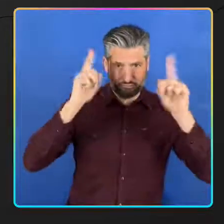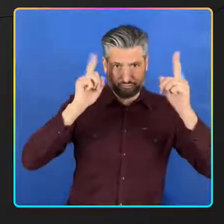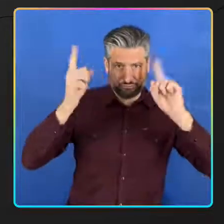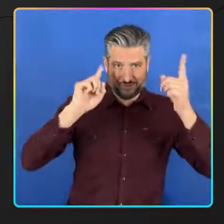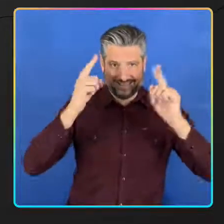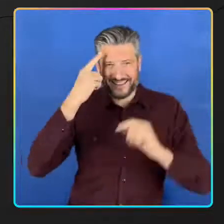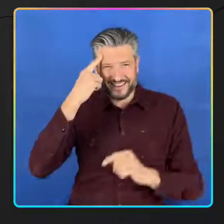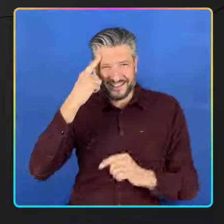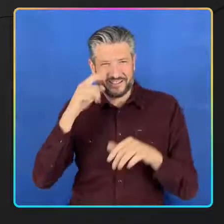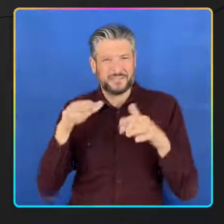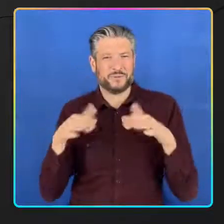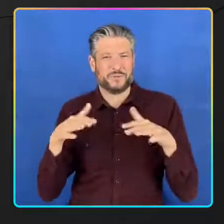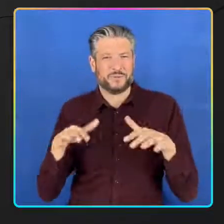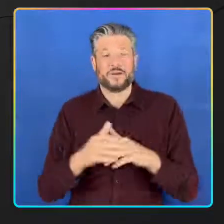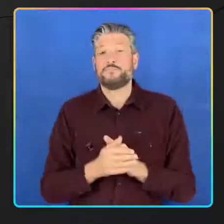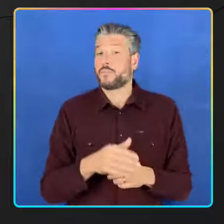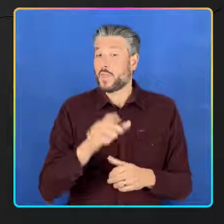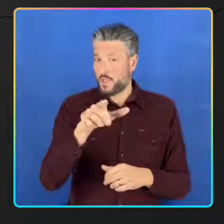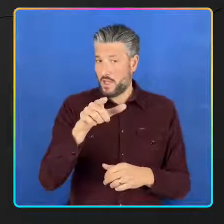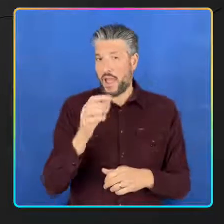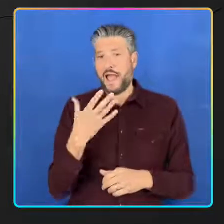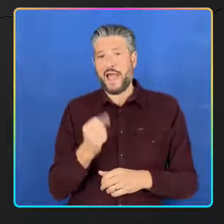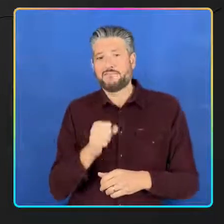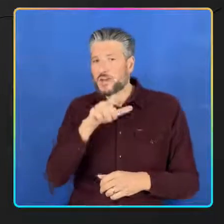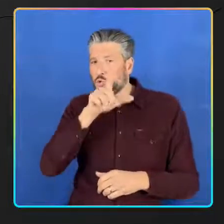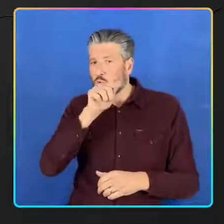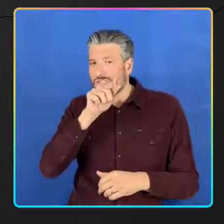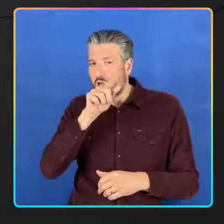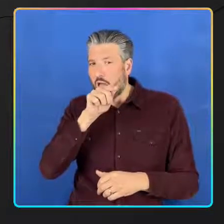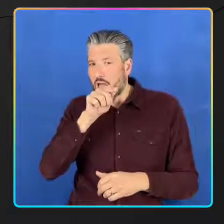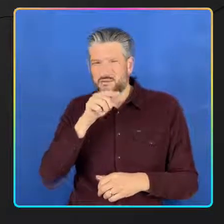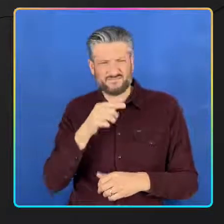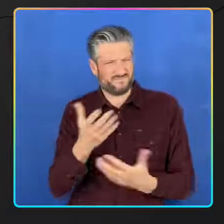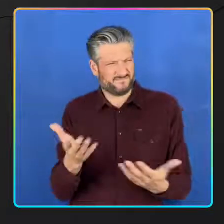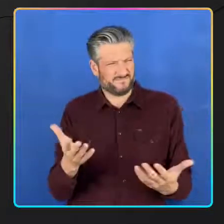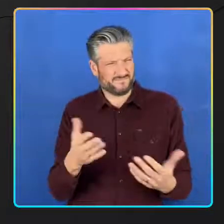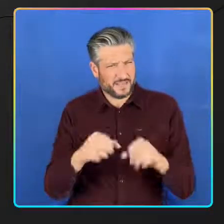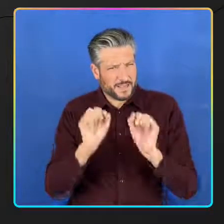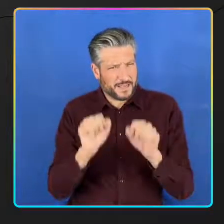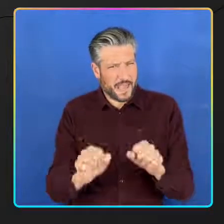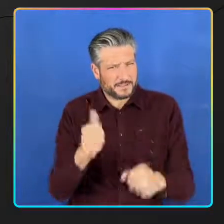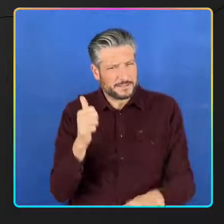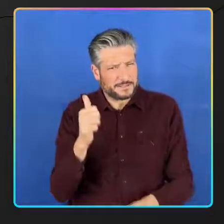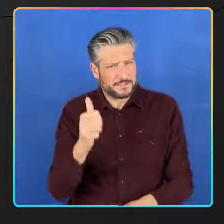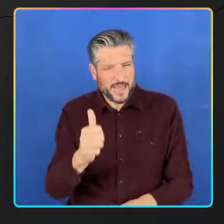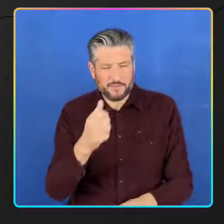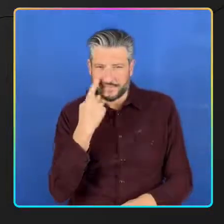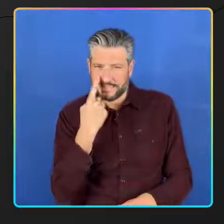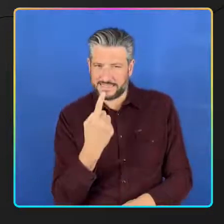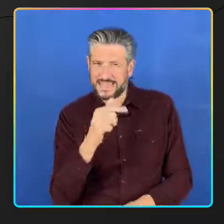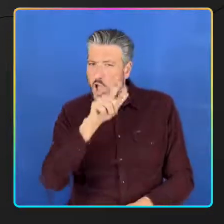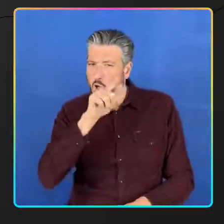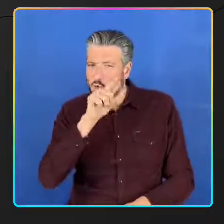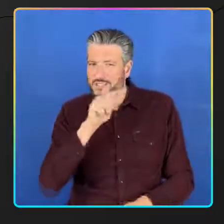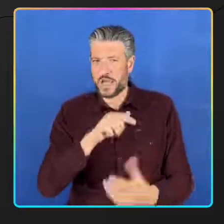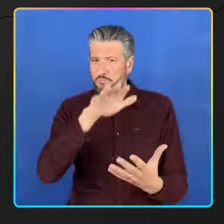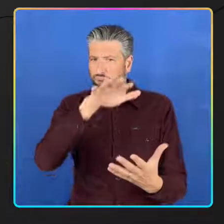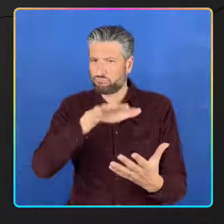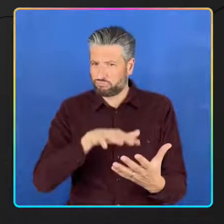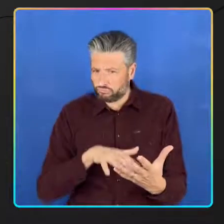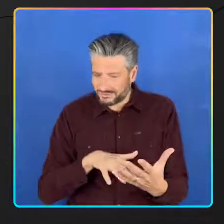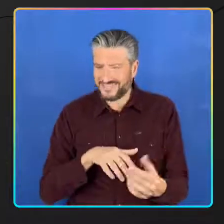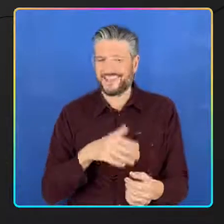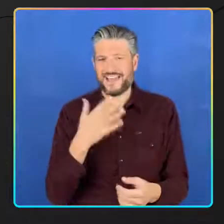Bea's Twitter profile. You can see it here, or if you go to our website, you should be able to click on her name and go to her Twitter profile, because